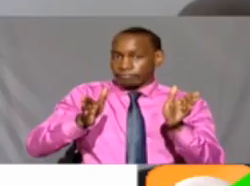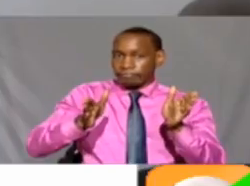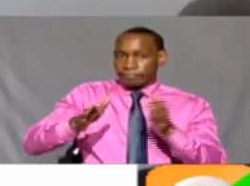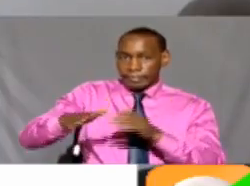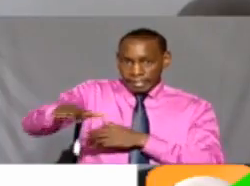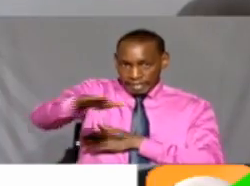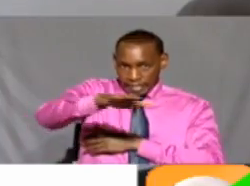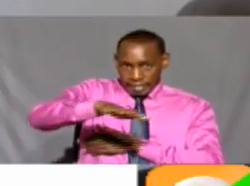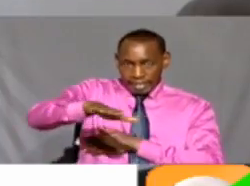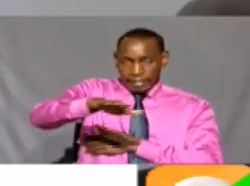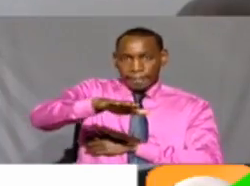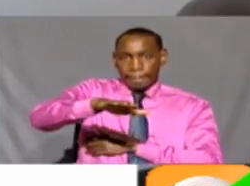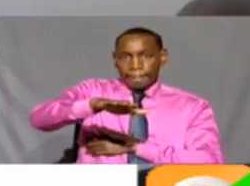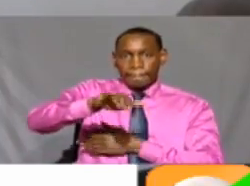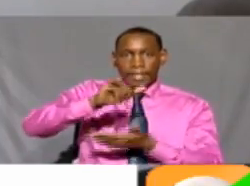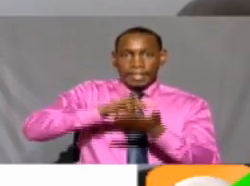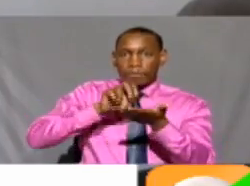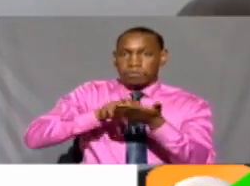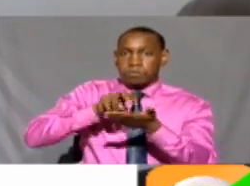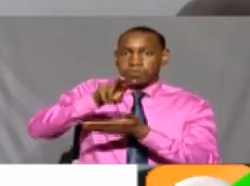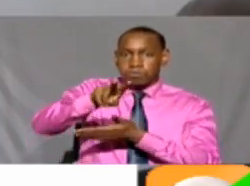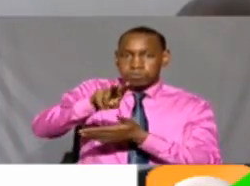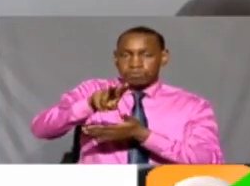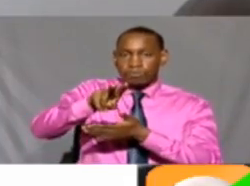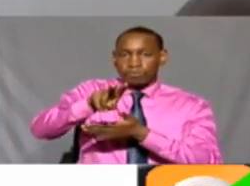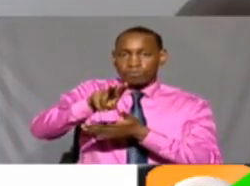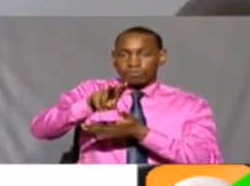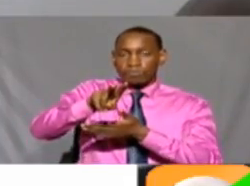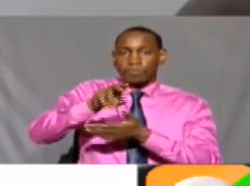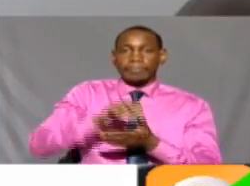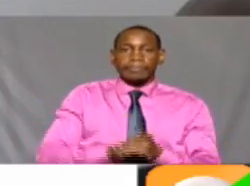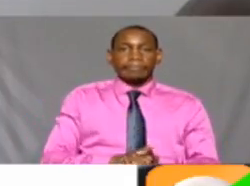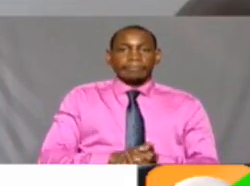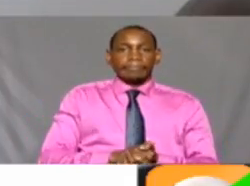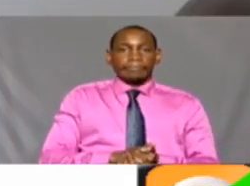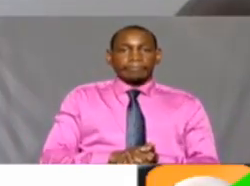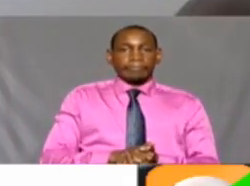of the locust prevalence.